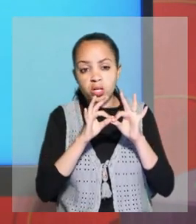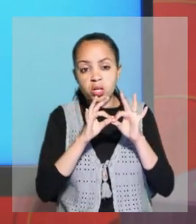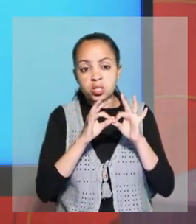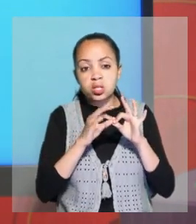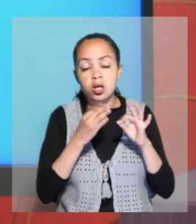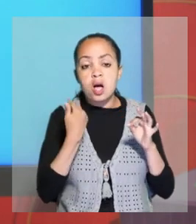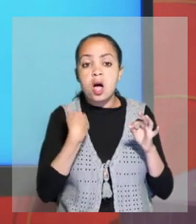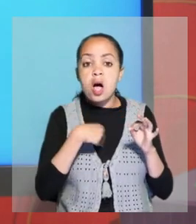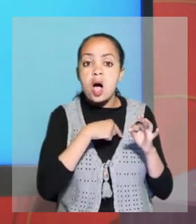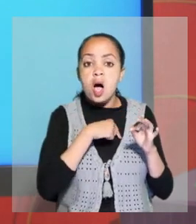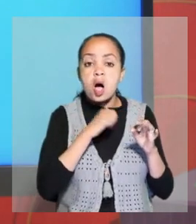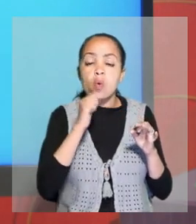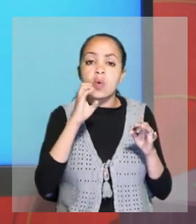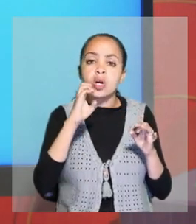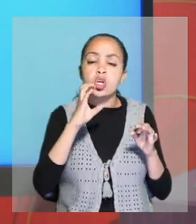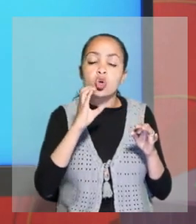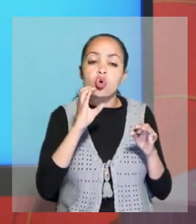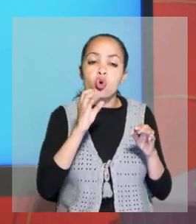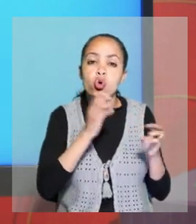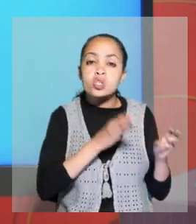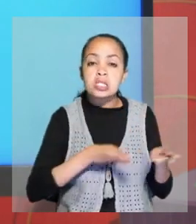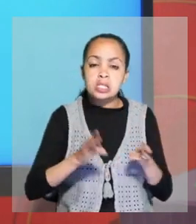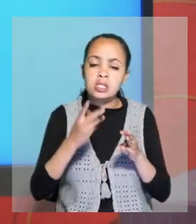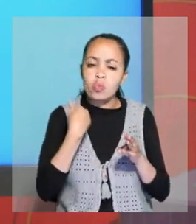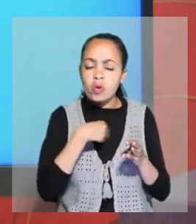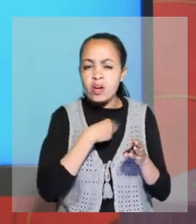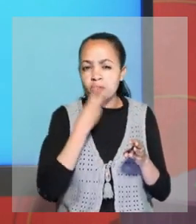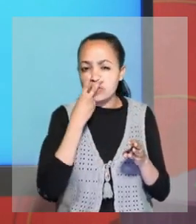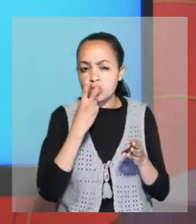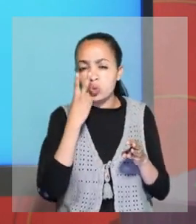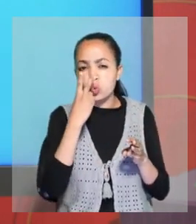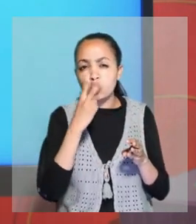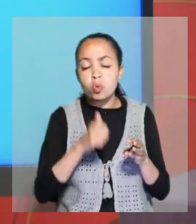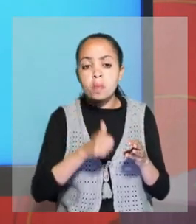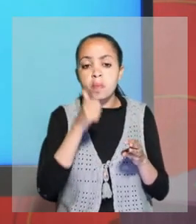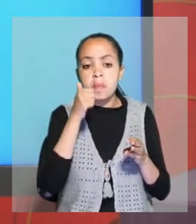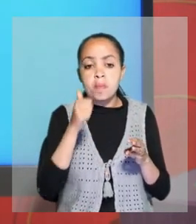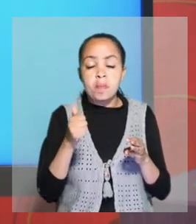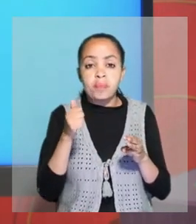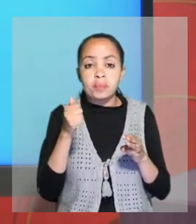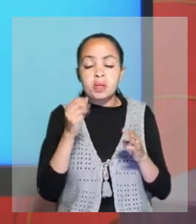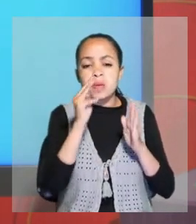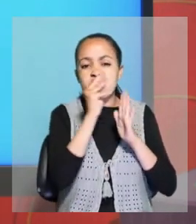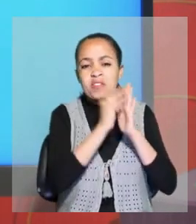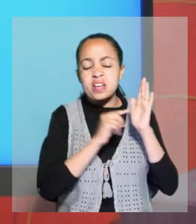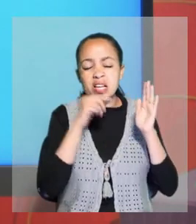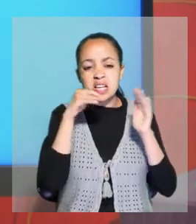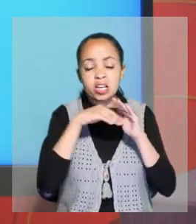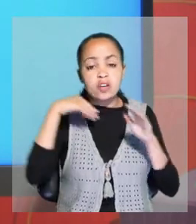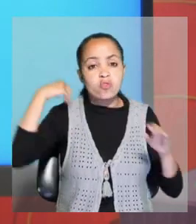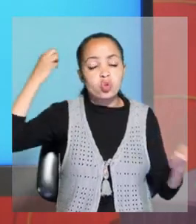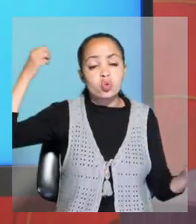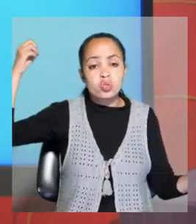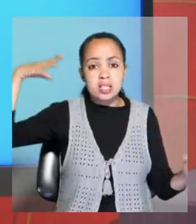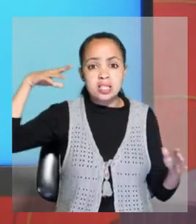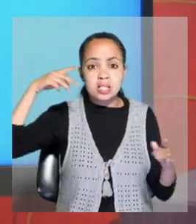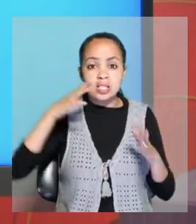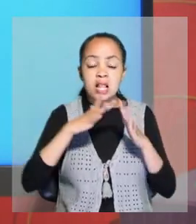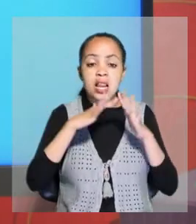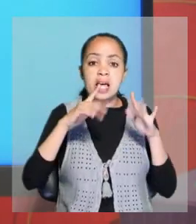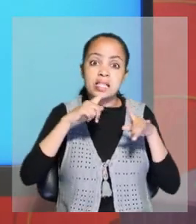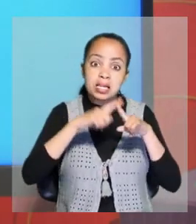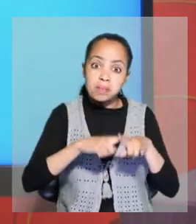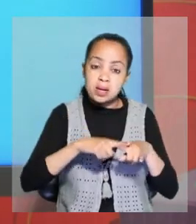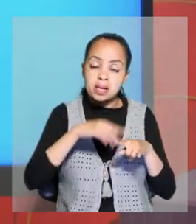our ecosystem. We have seen as there are 2 main phases in photosynthesis, which is light dependent